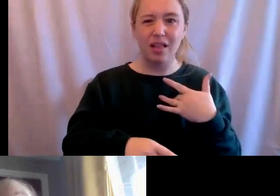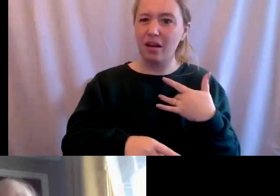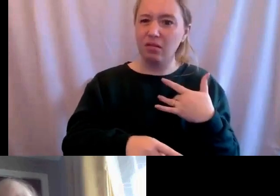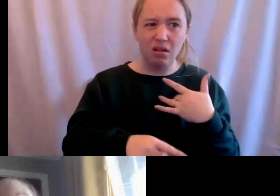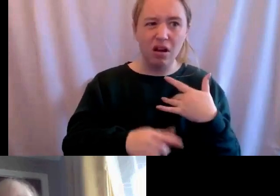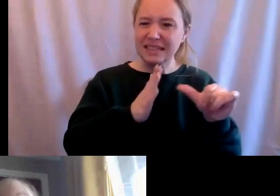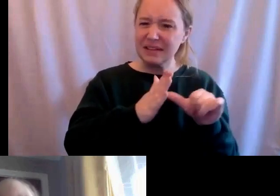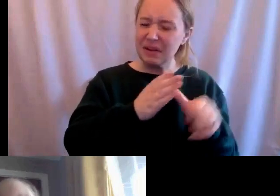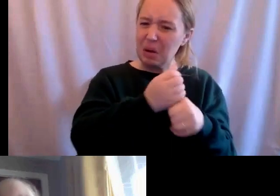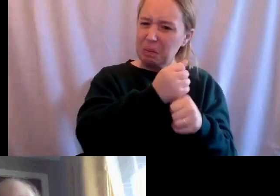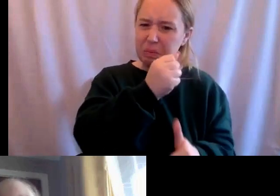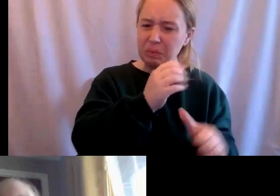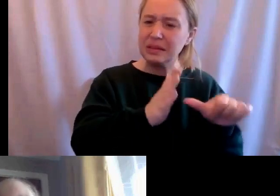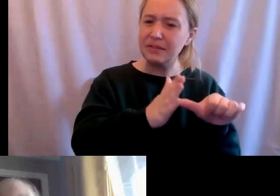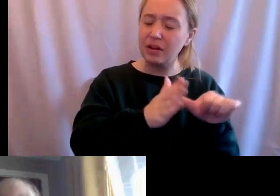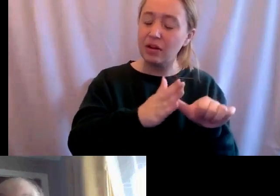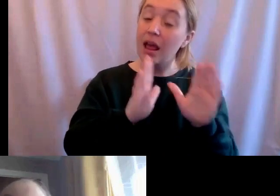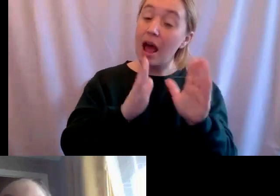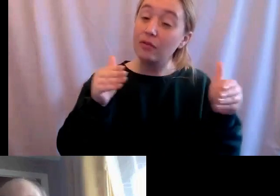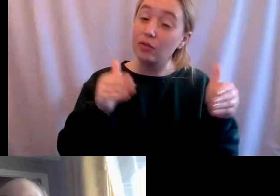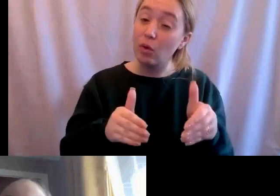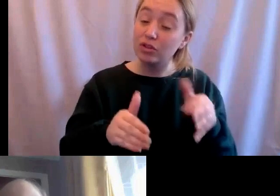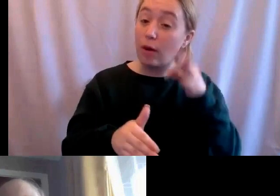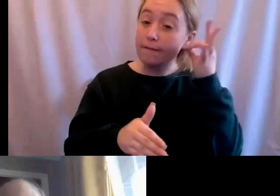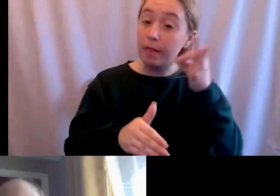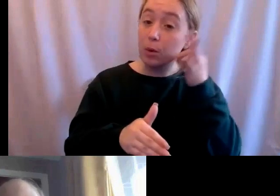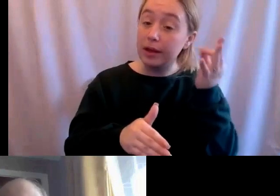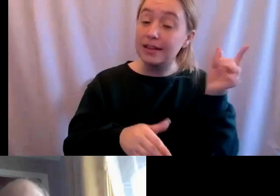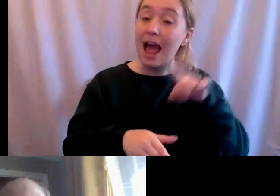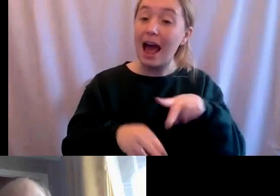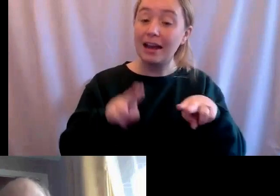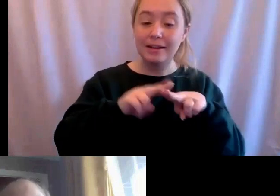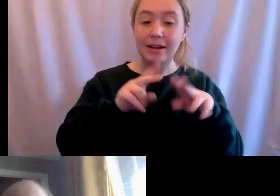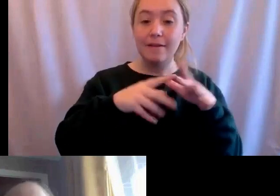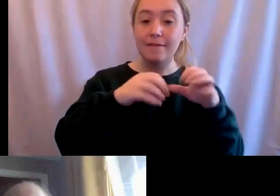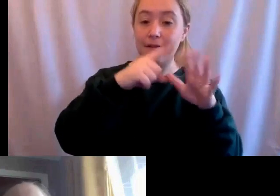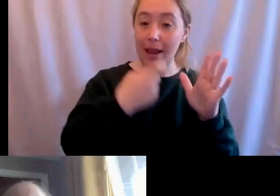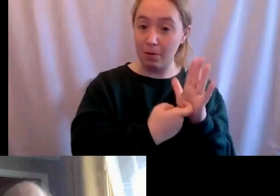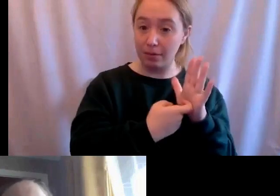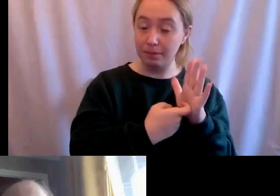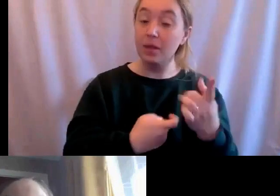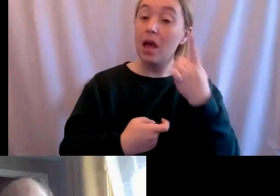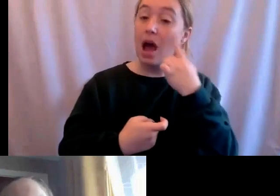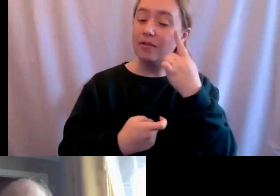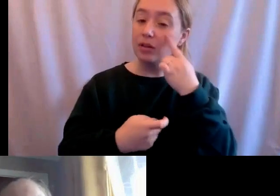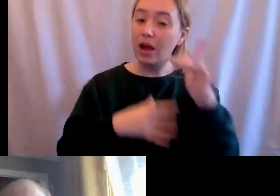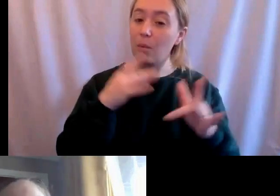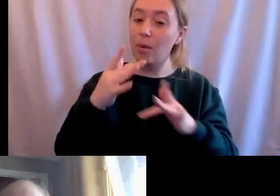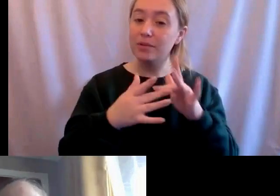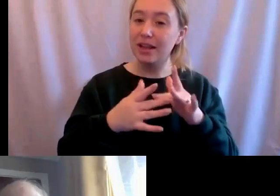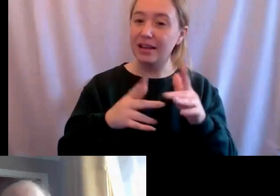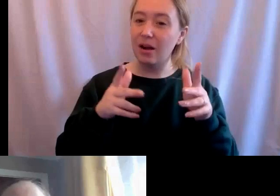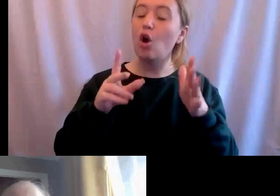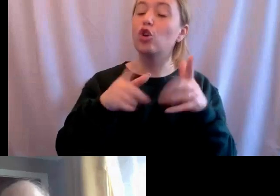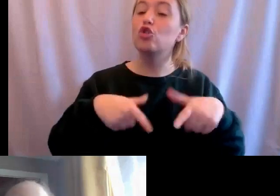and fluids in that time are important. I always recommend looking at Squatty Potty, and they've got a very, very funny YouTube